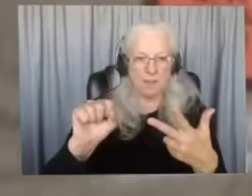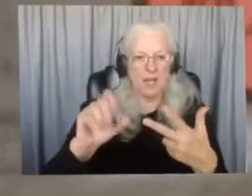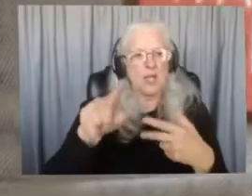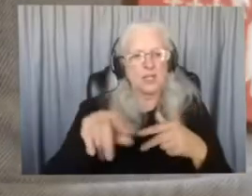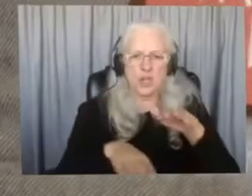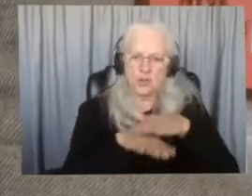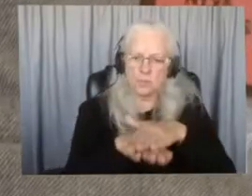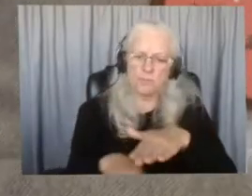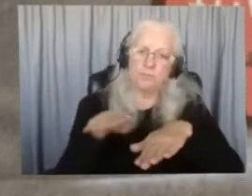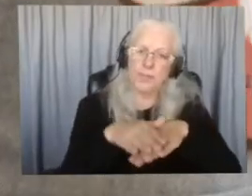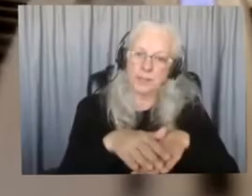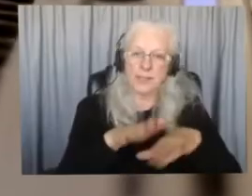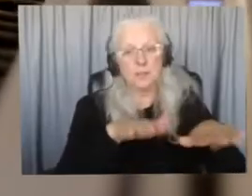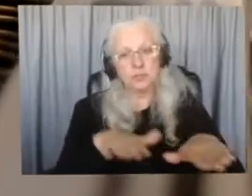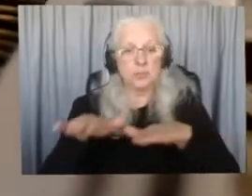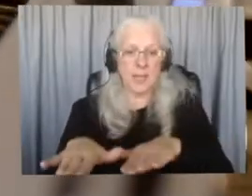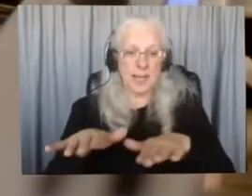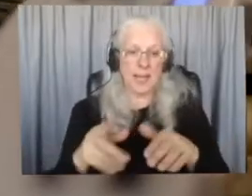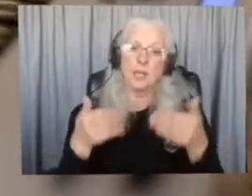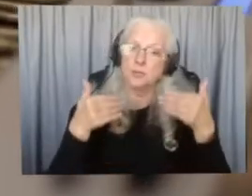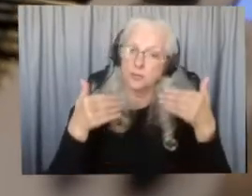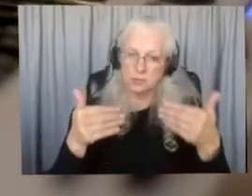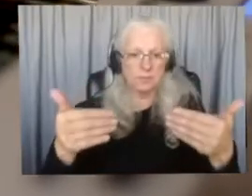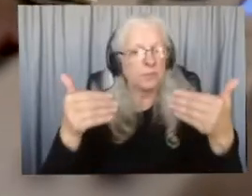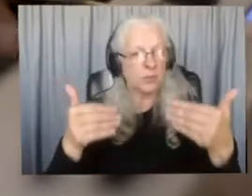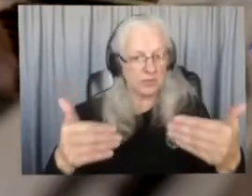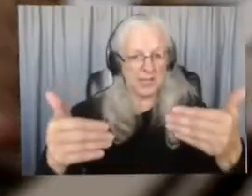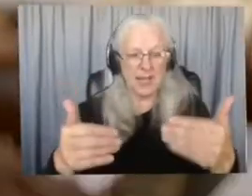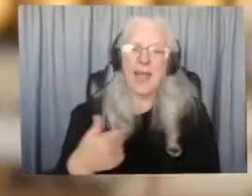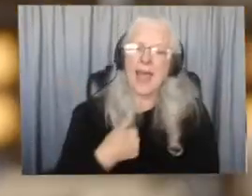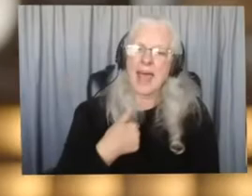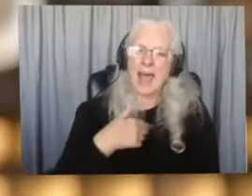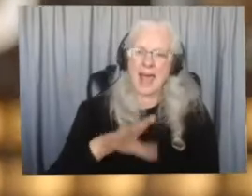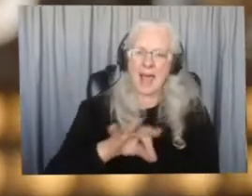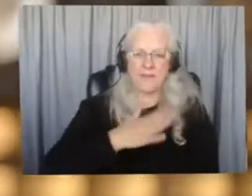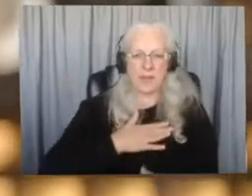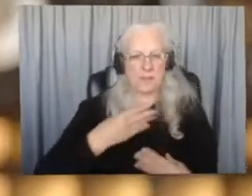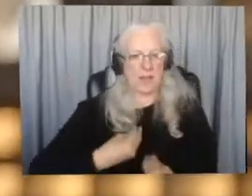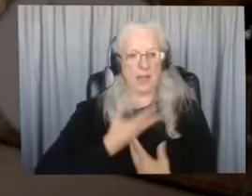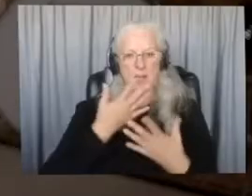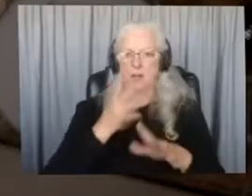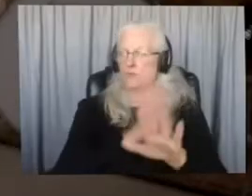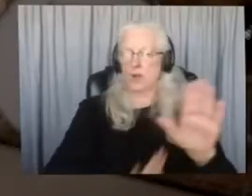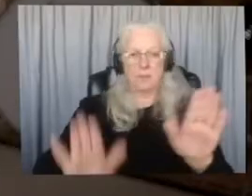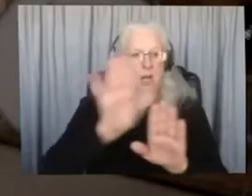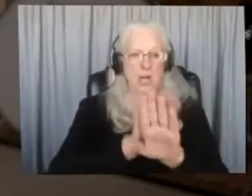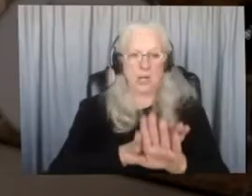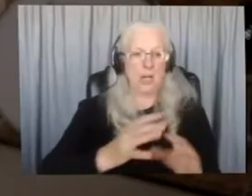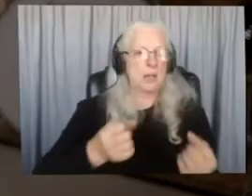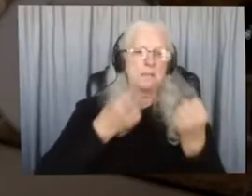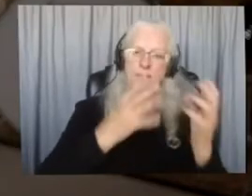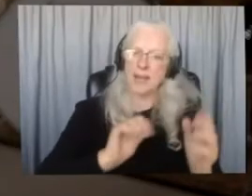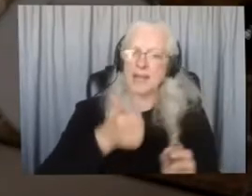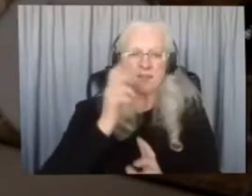there. I find my inspiration from all over the place. A lot of my peers are making great music. We're